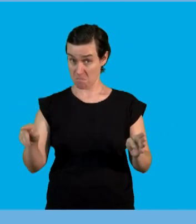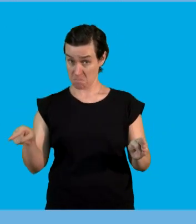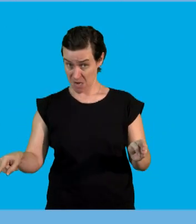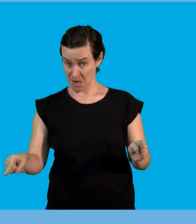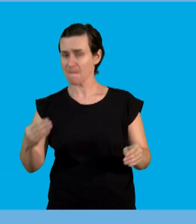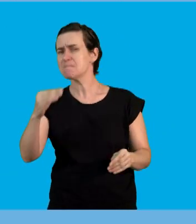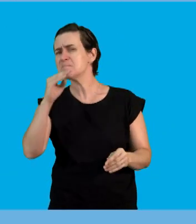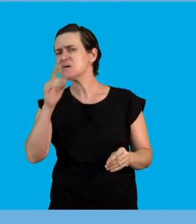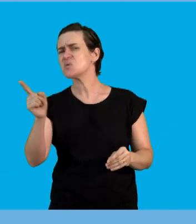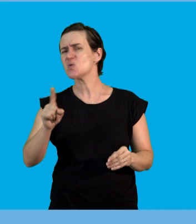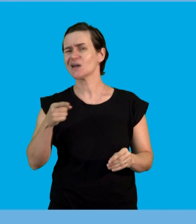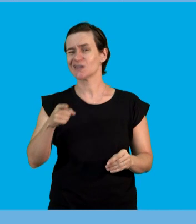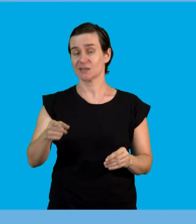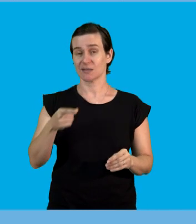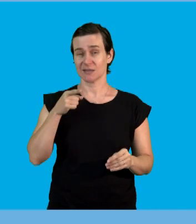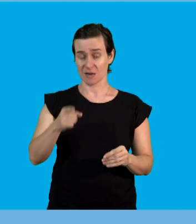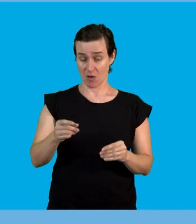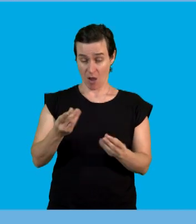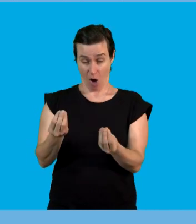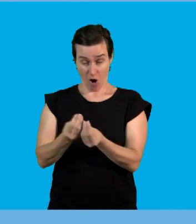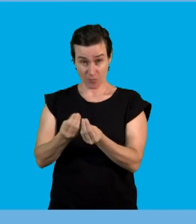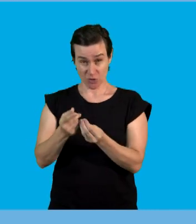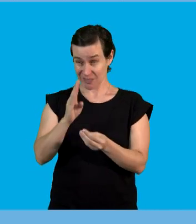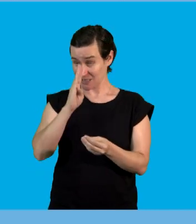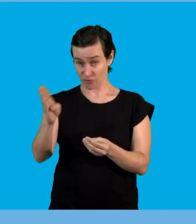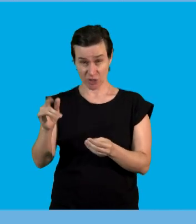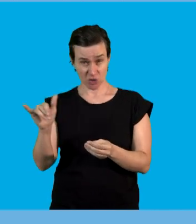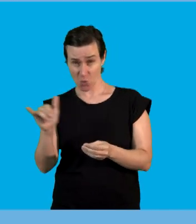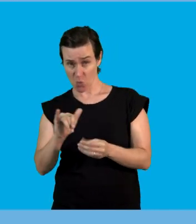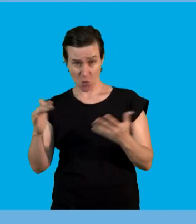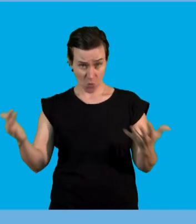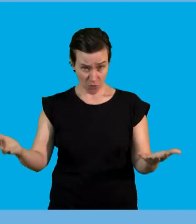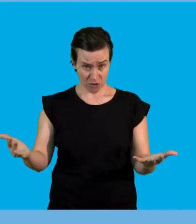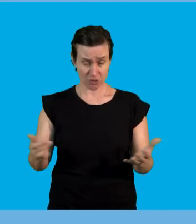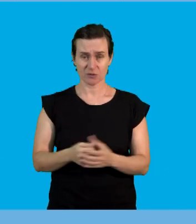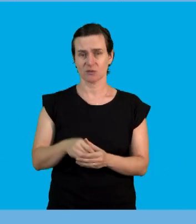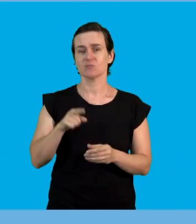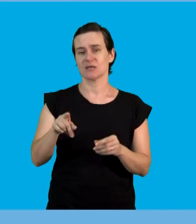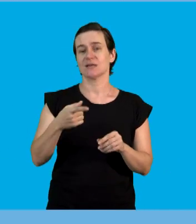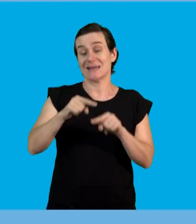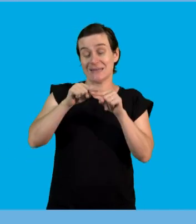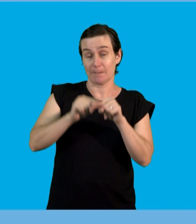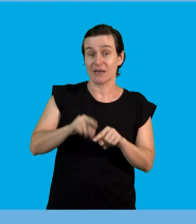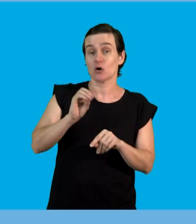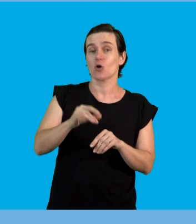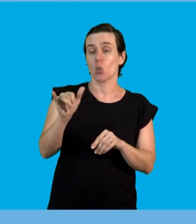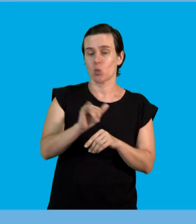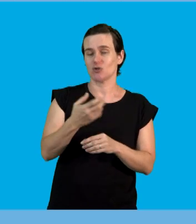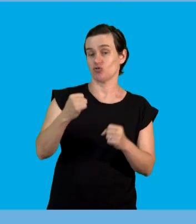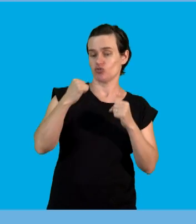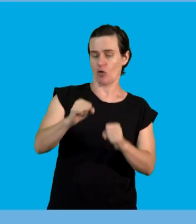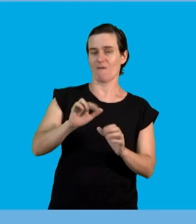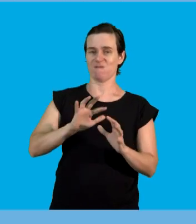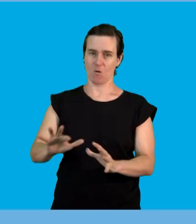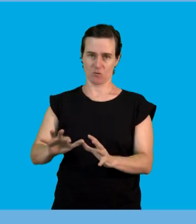that then means the direction that is going to be taken by the object in which those two forces are applied will be determined by the